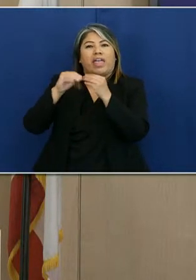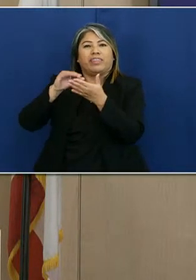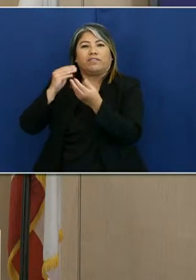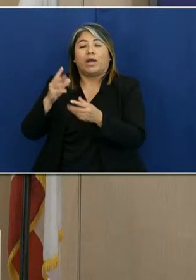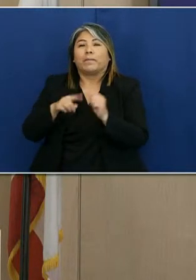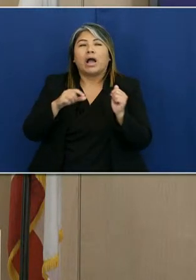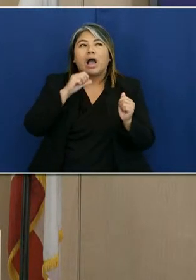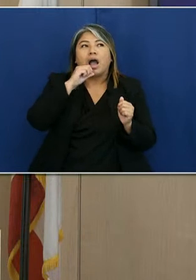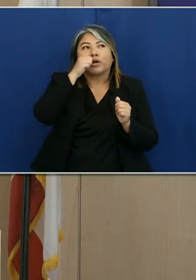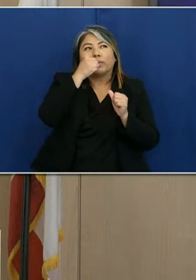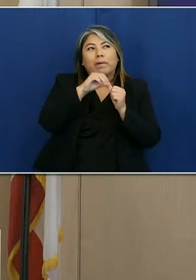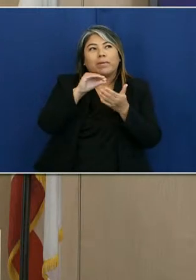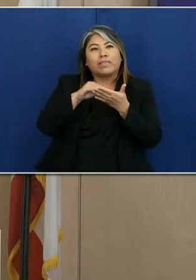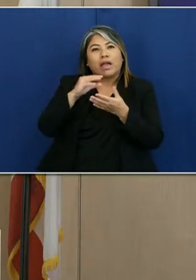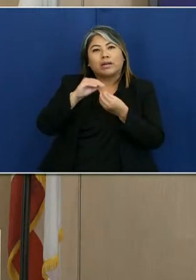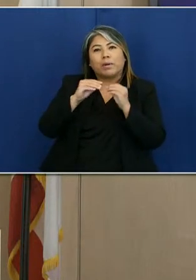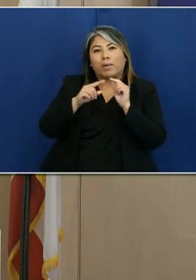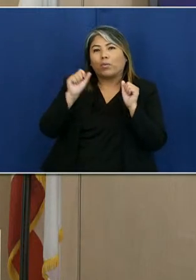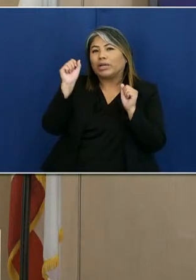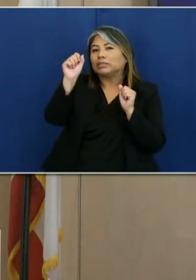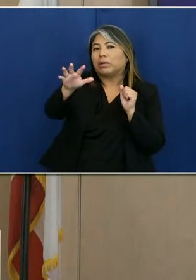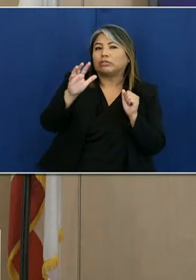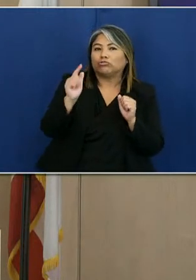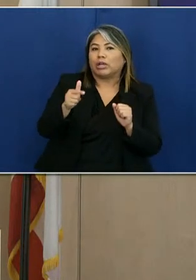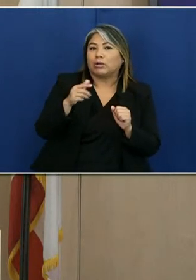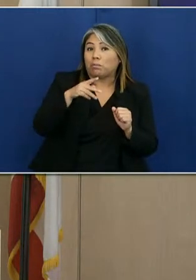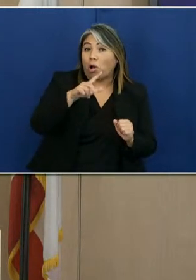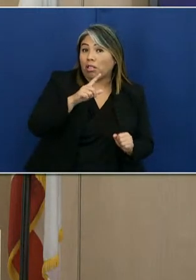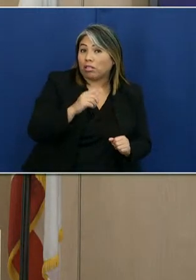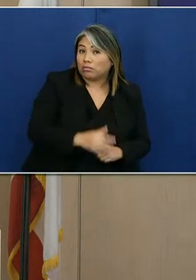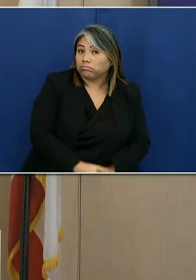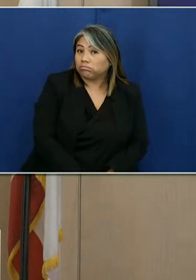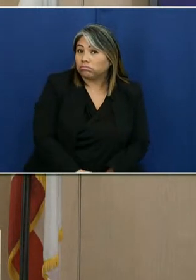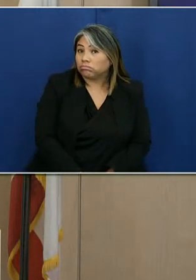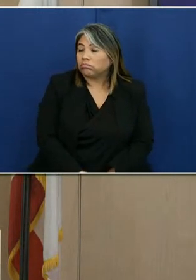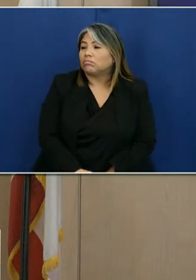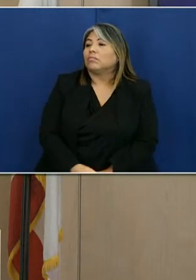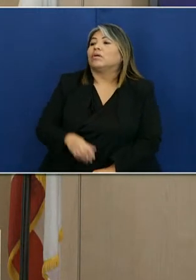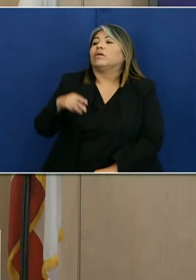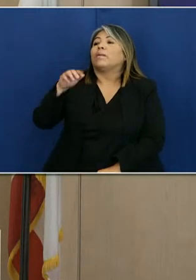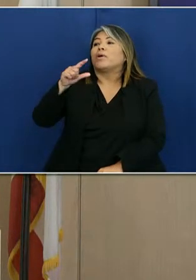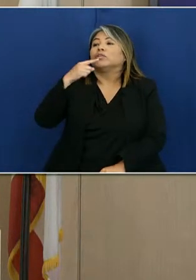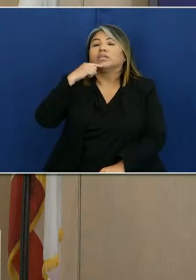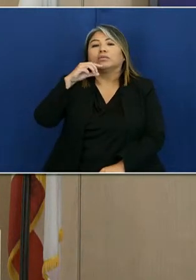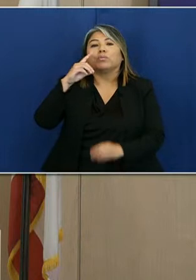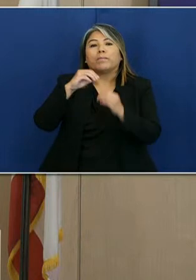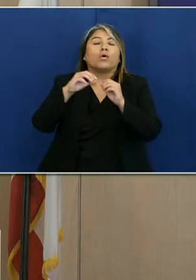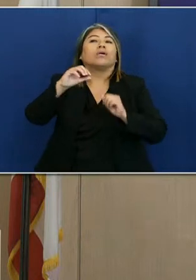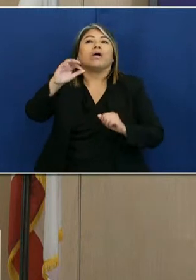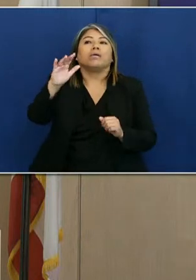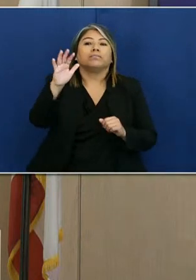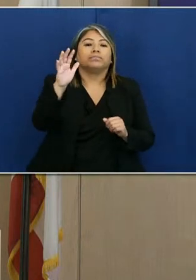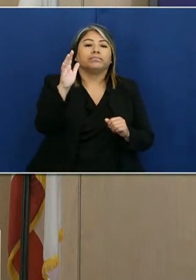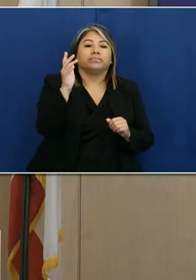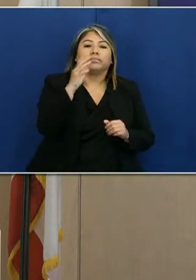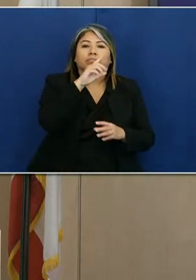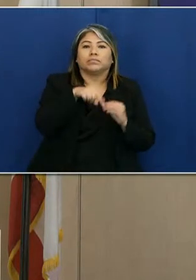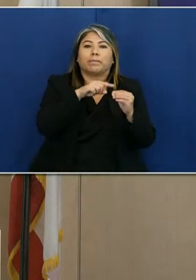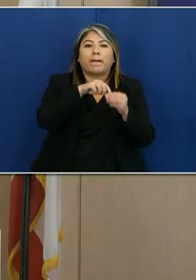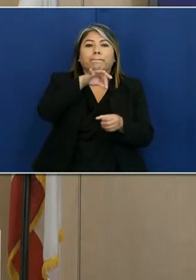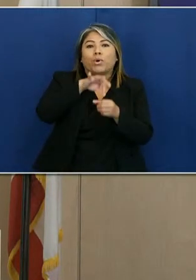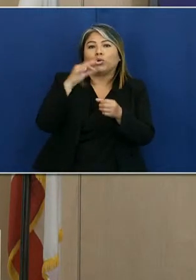top of my head, but we can supply it to you, Paul. Okay, and another one, this is regarding the